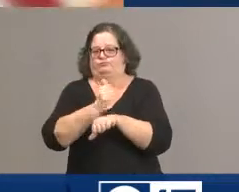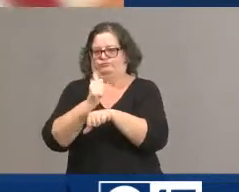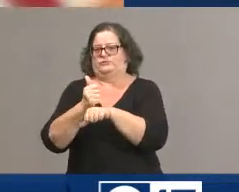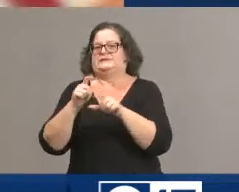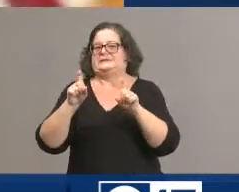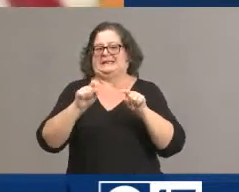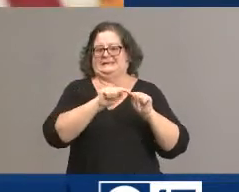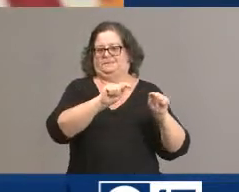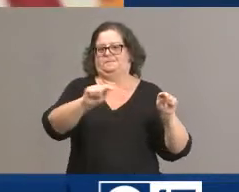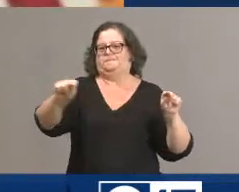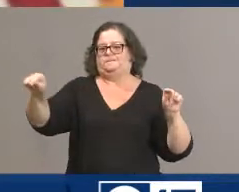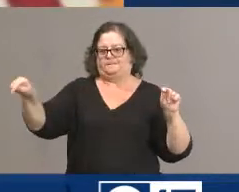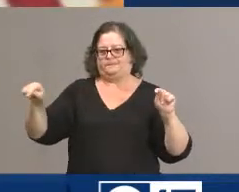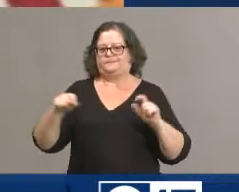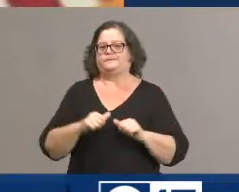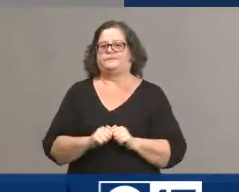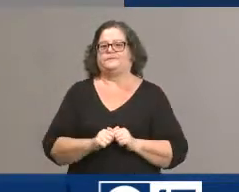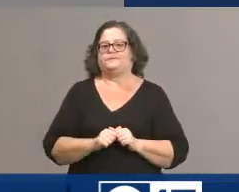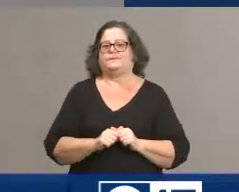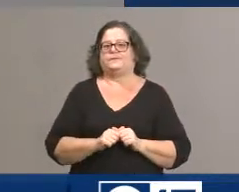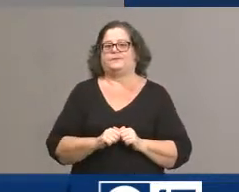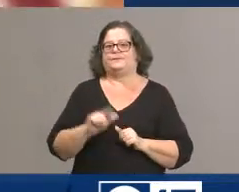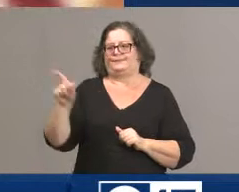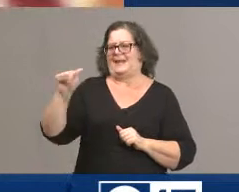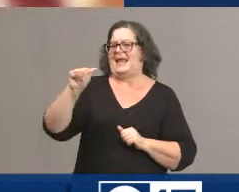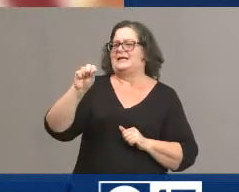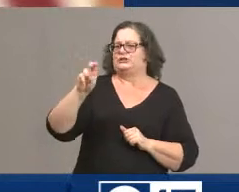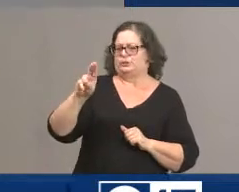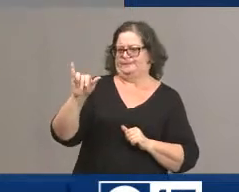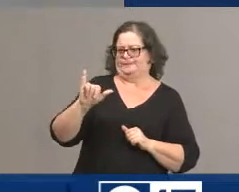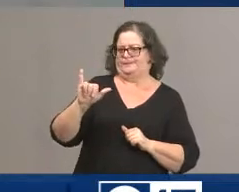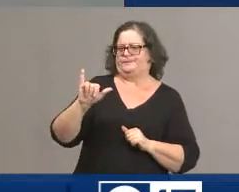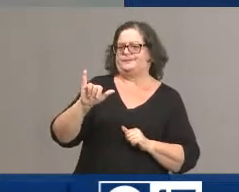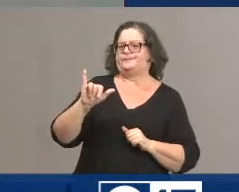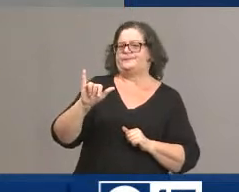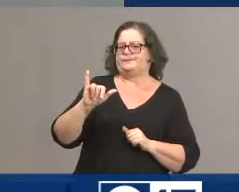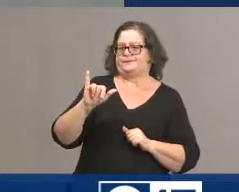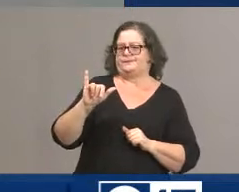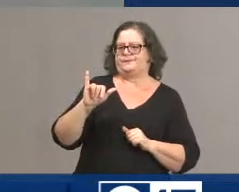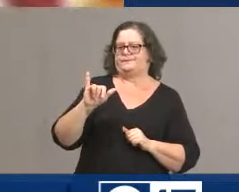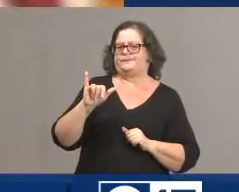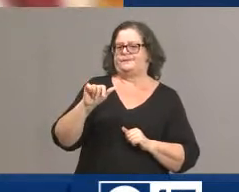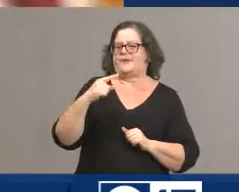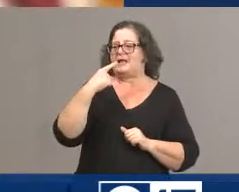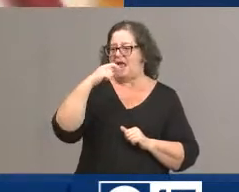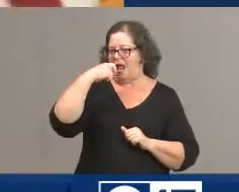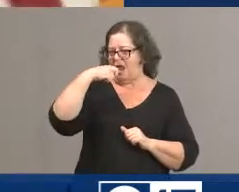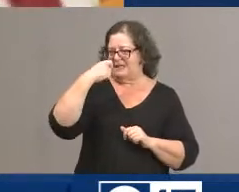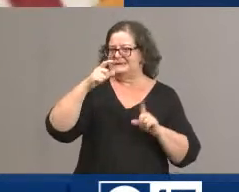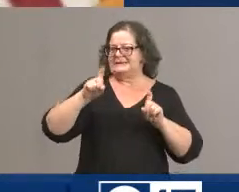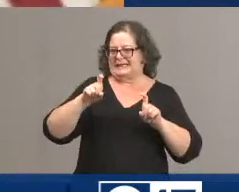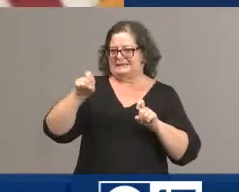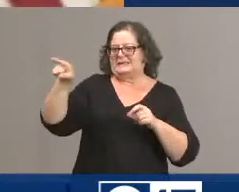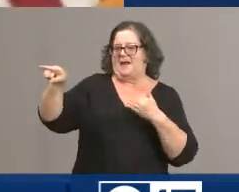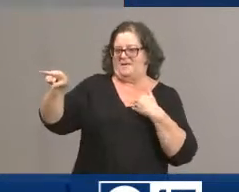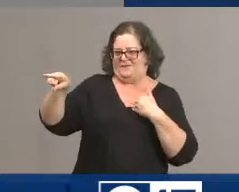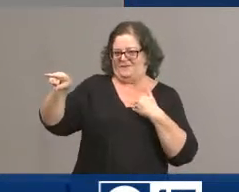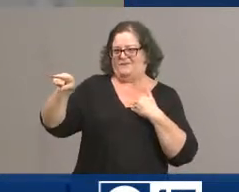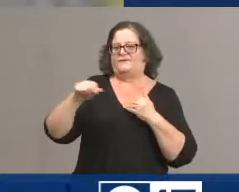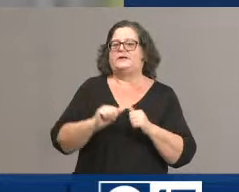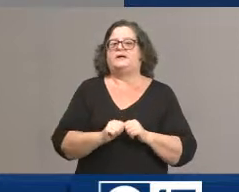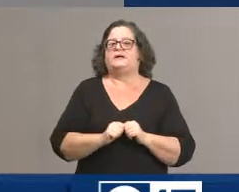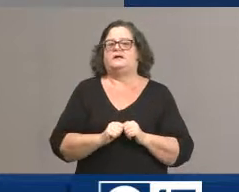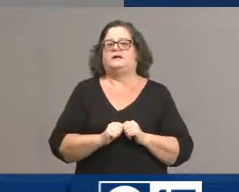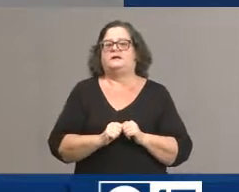that they have available, and they can scale up pretty quickly, and we're looking to offer free saliva-based testing in the Maryvale area moving